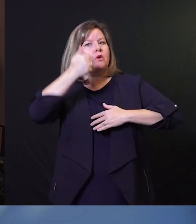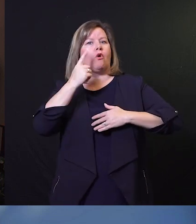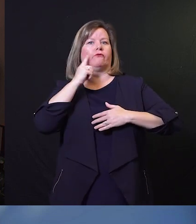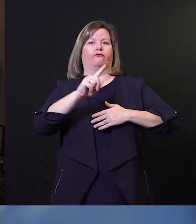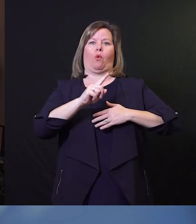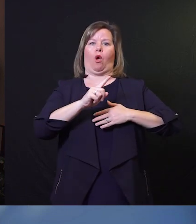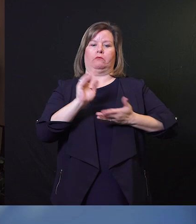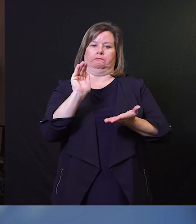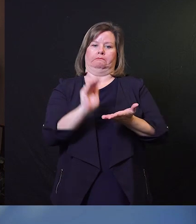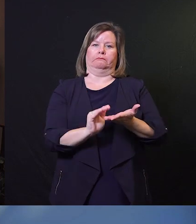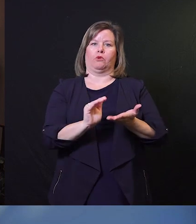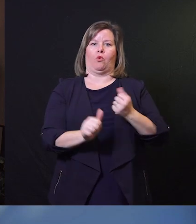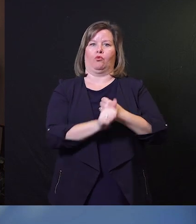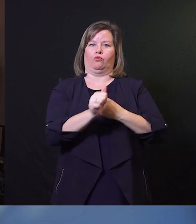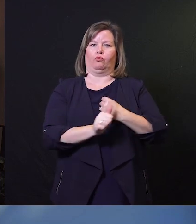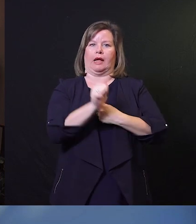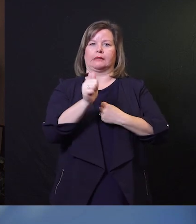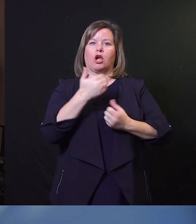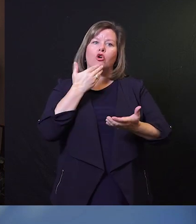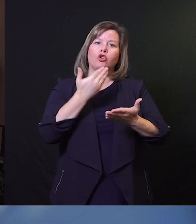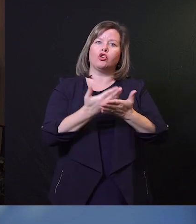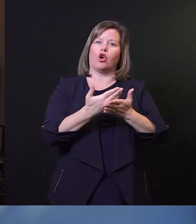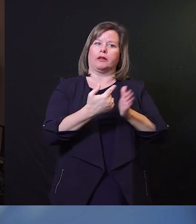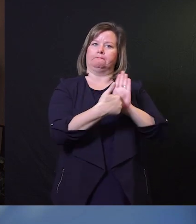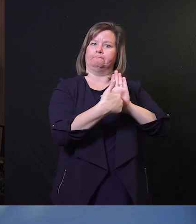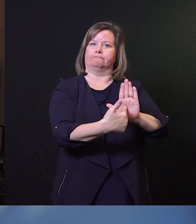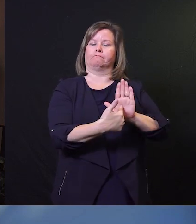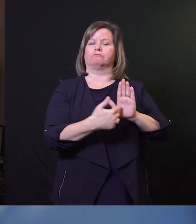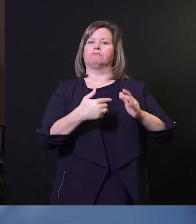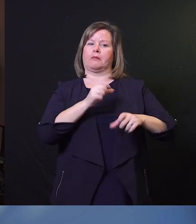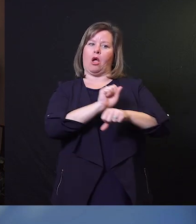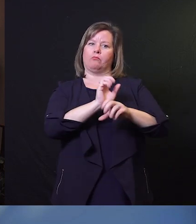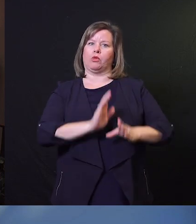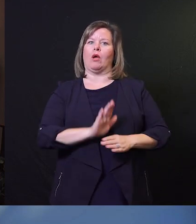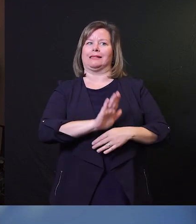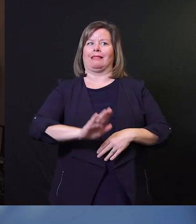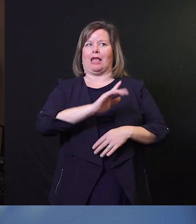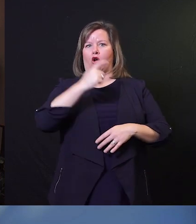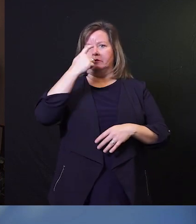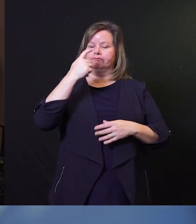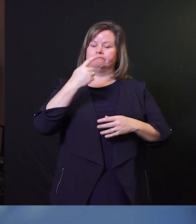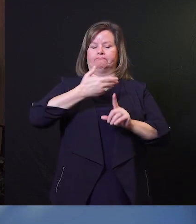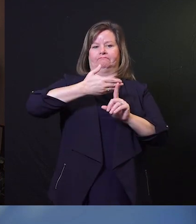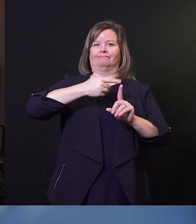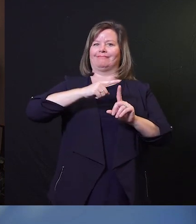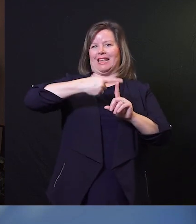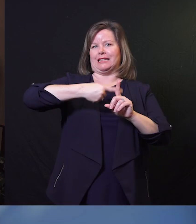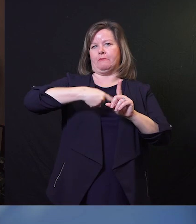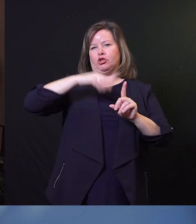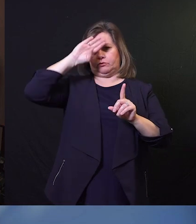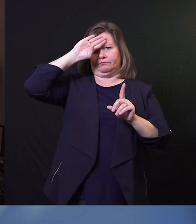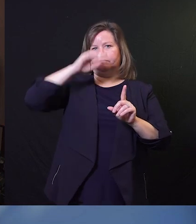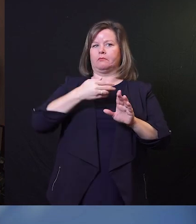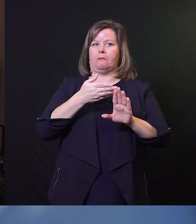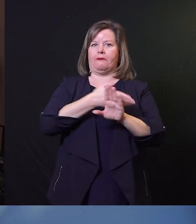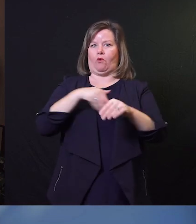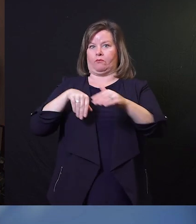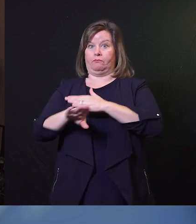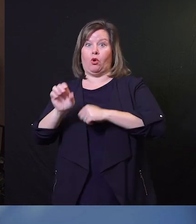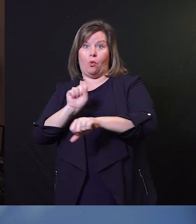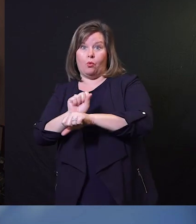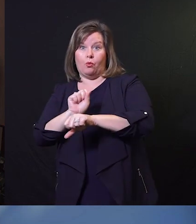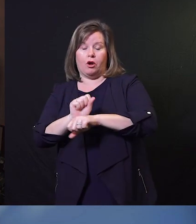getting that good, accurate reading of employees' temperatures as they enter the workplace. You'll also find contact